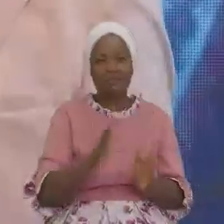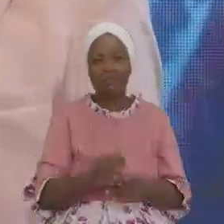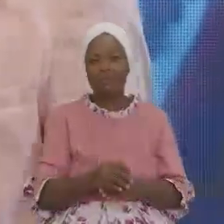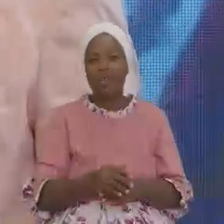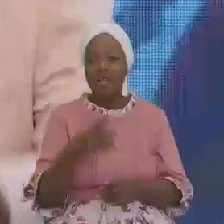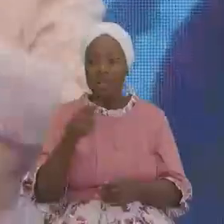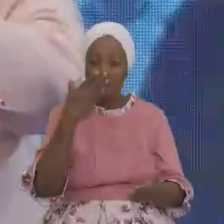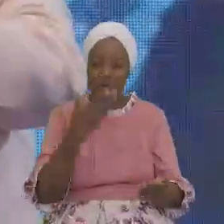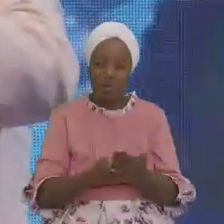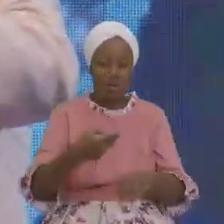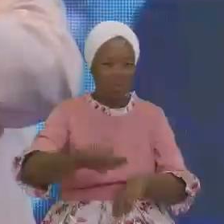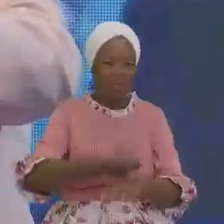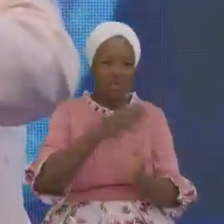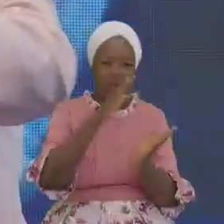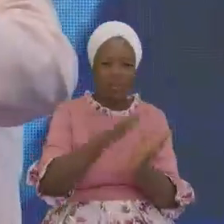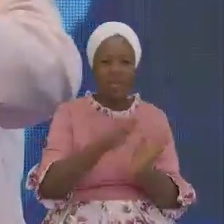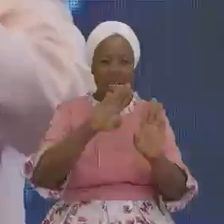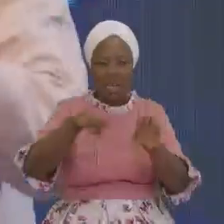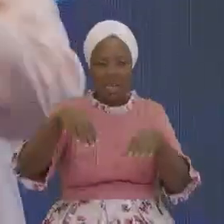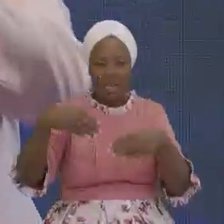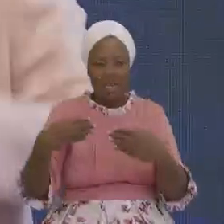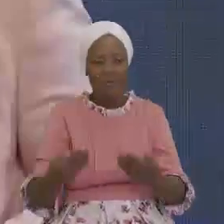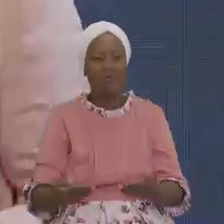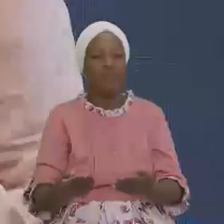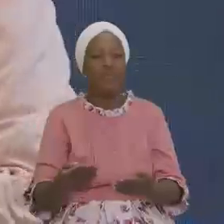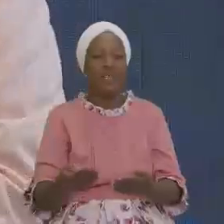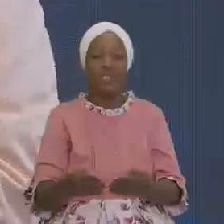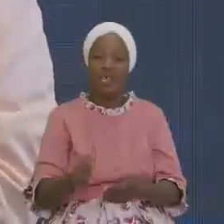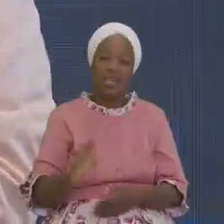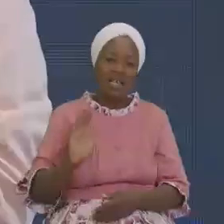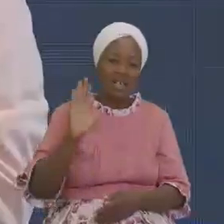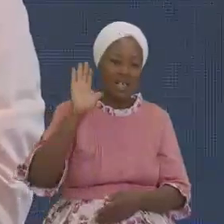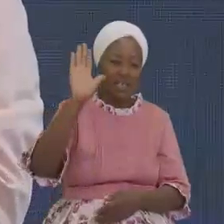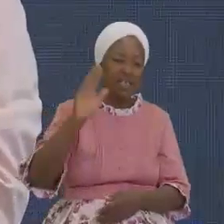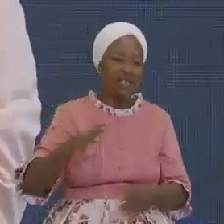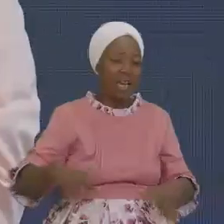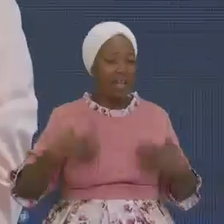good shepherd giveth his life for the sheep.